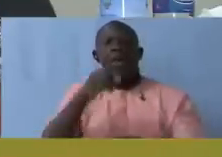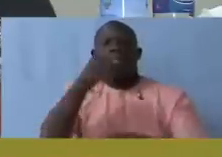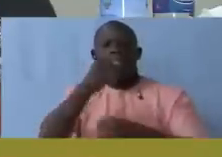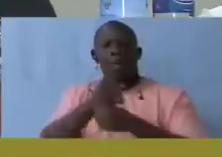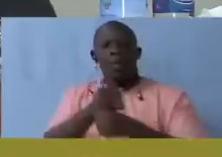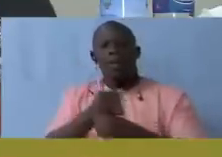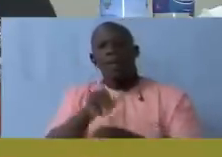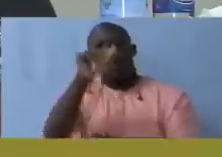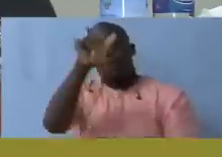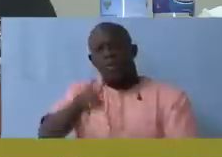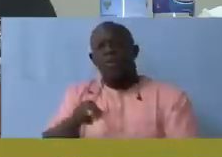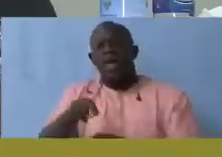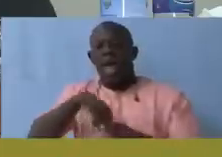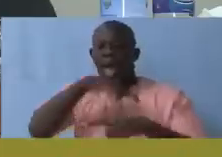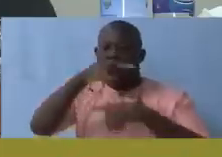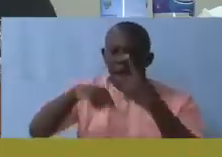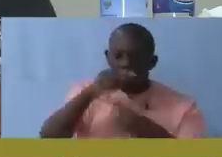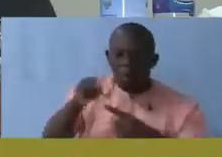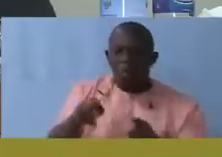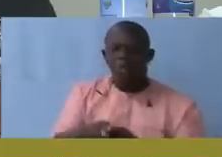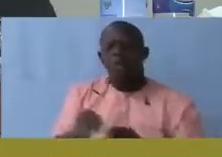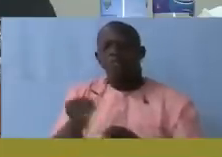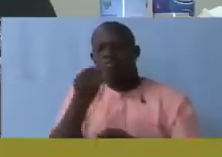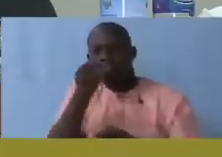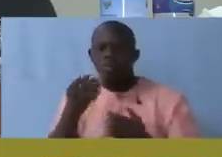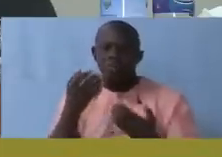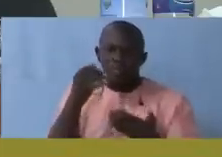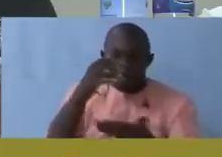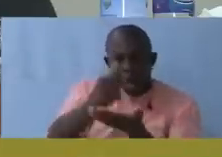proper nutritional supplement,